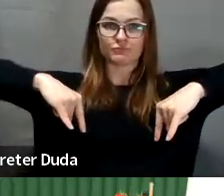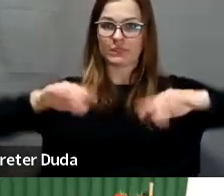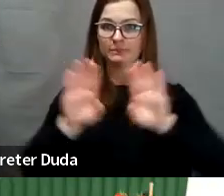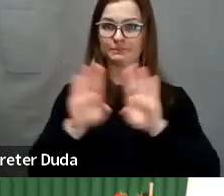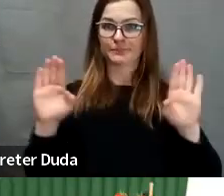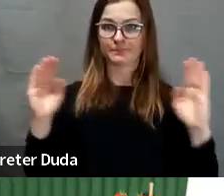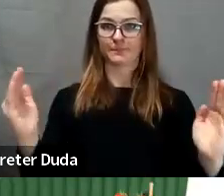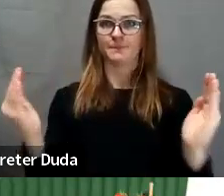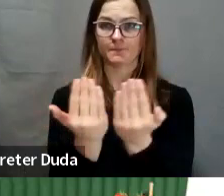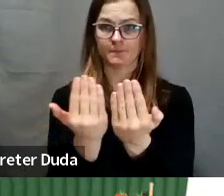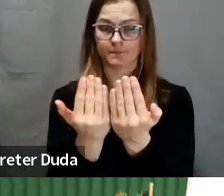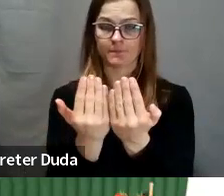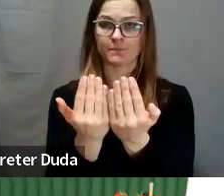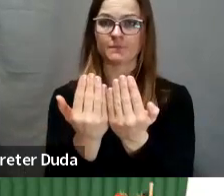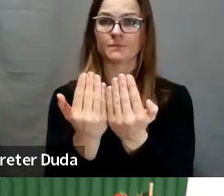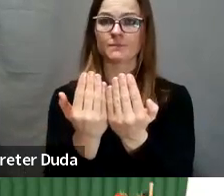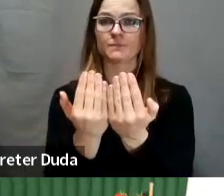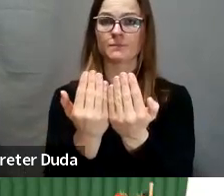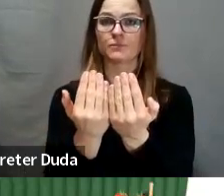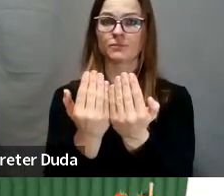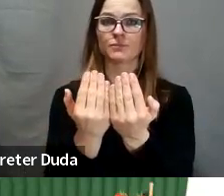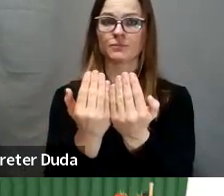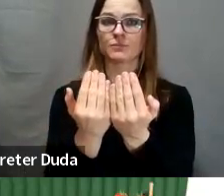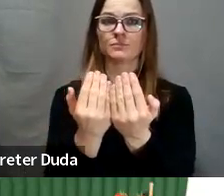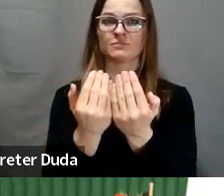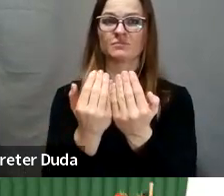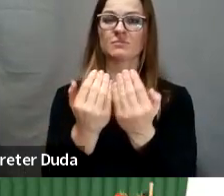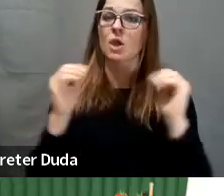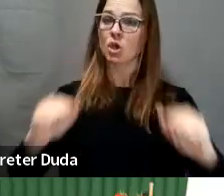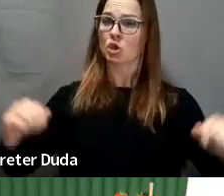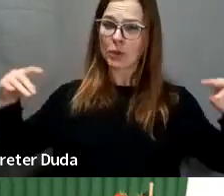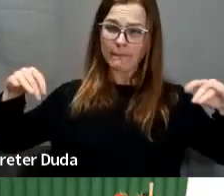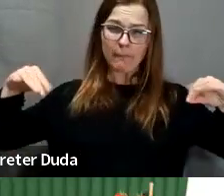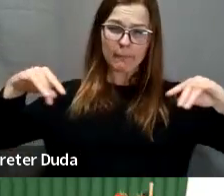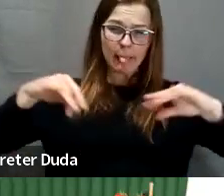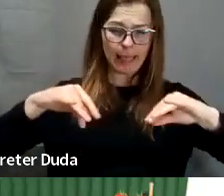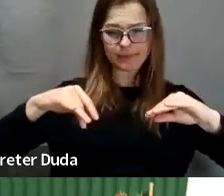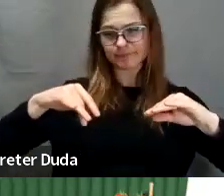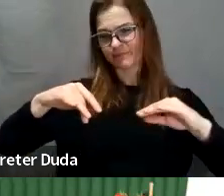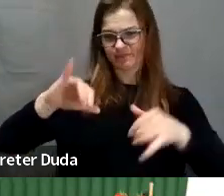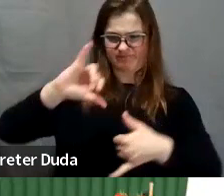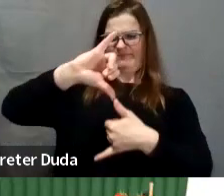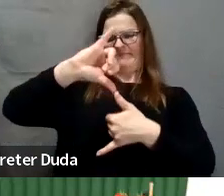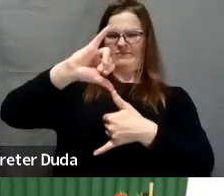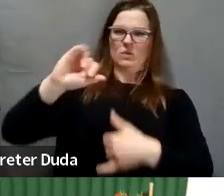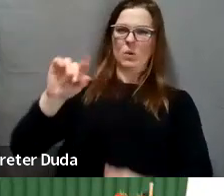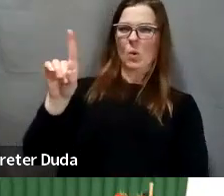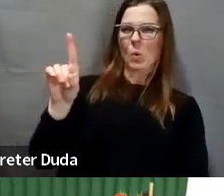sides, and it allows you to plant, I would say, probably about maybe 1.5 to 2 feet